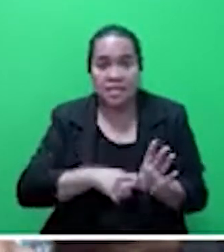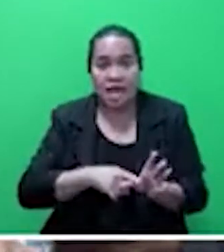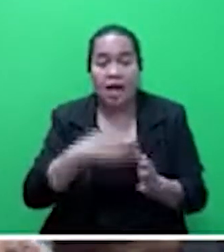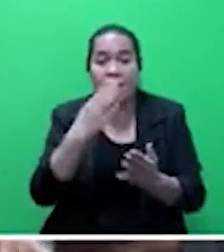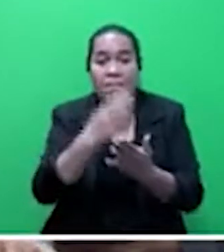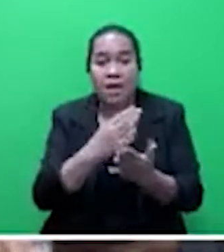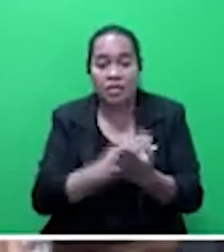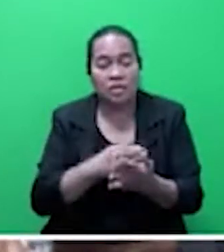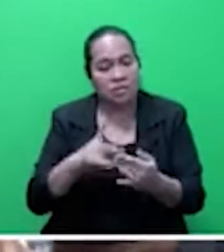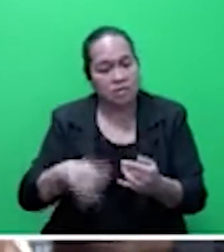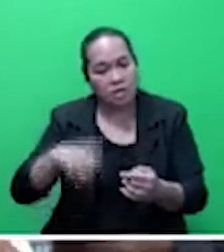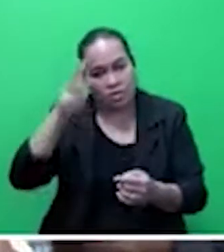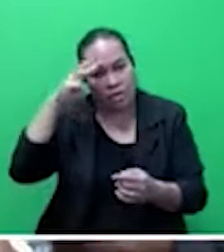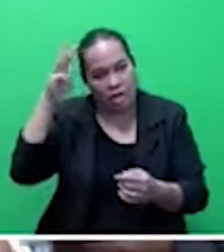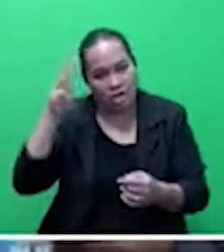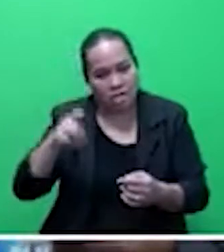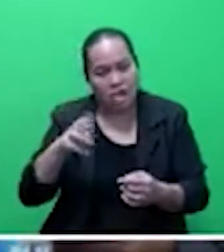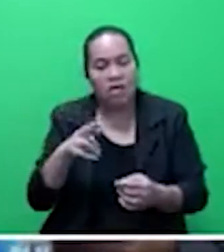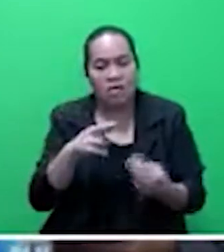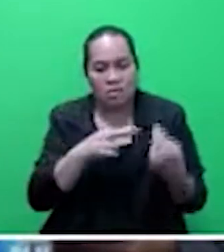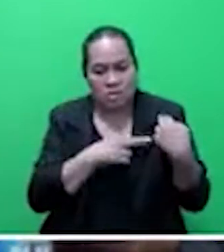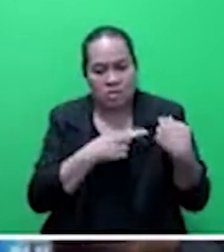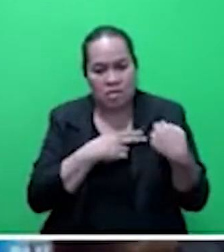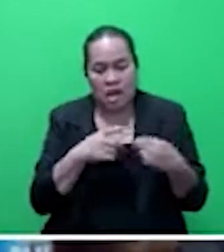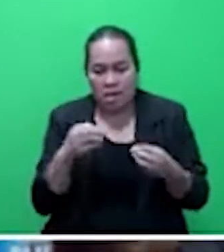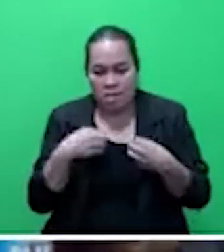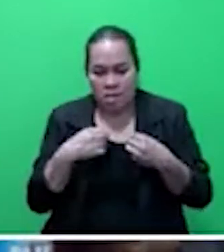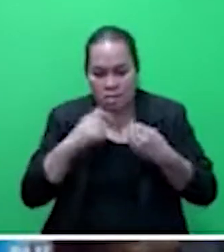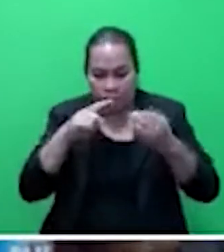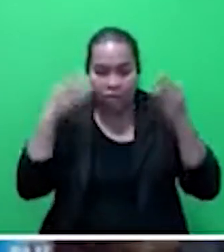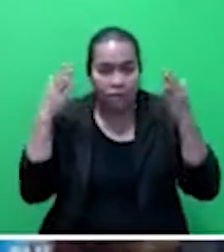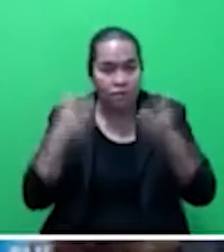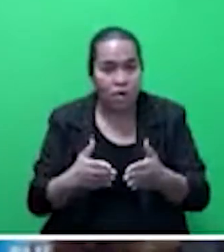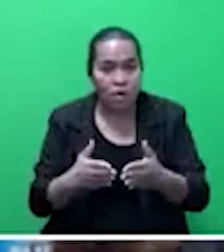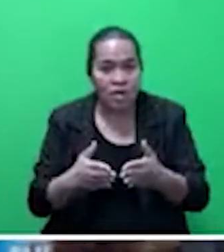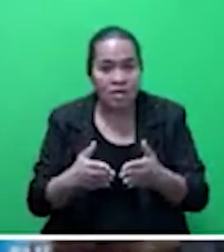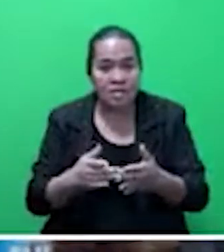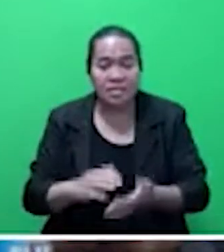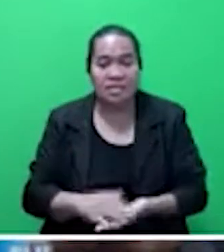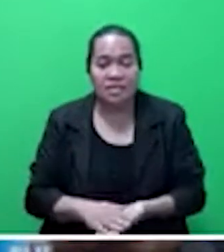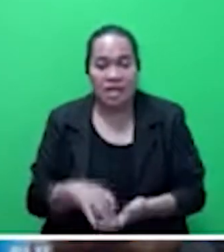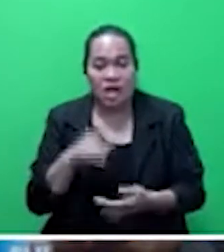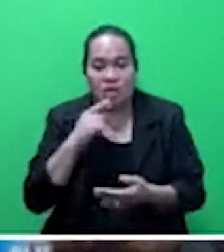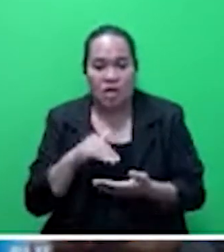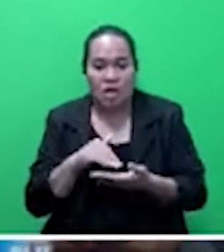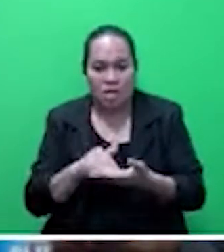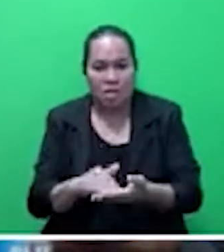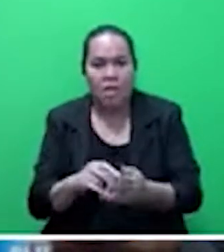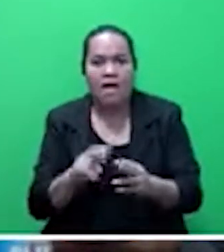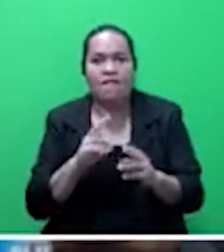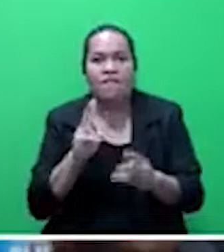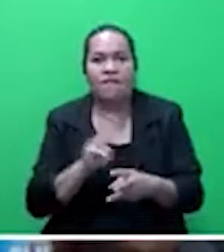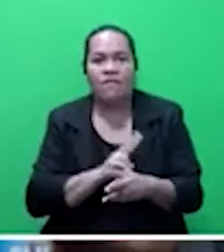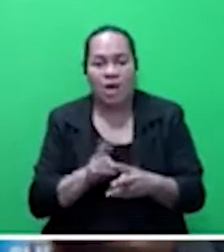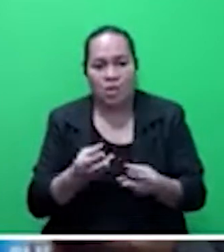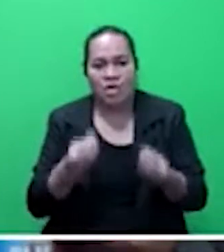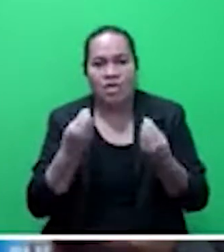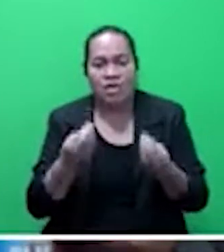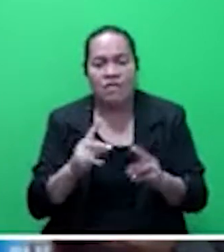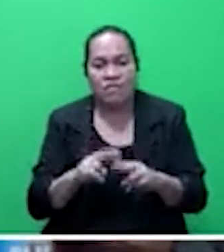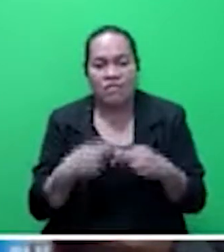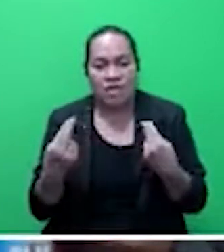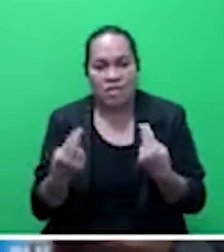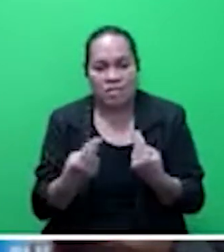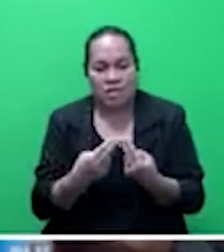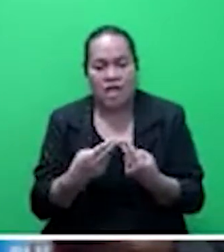is prudent, responsible, and visionary focusing and build the value of family, security, justice, true democracy, and